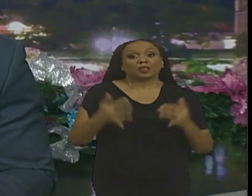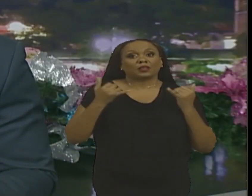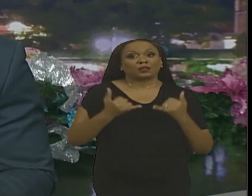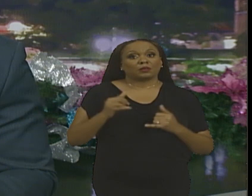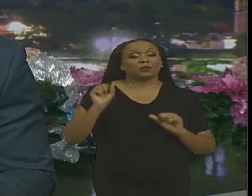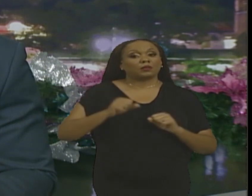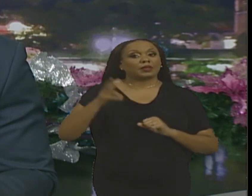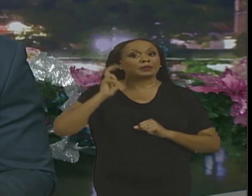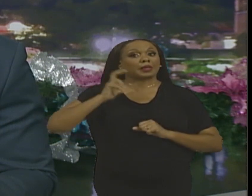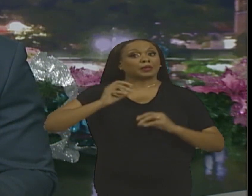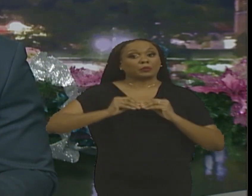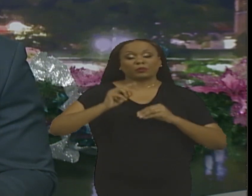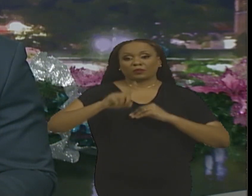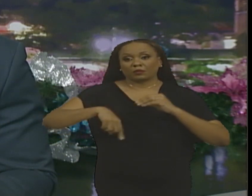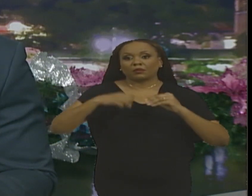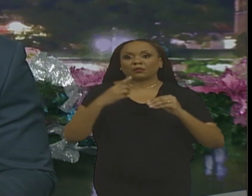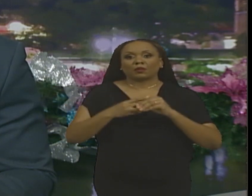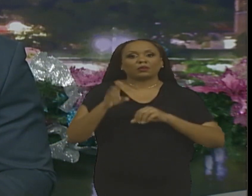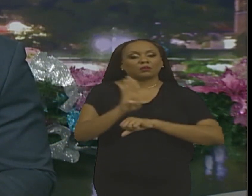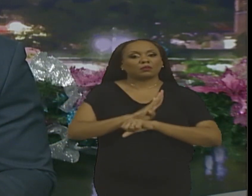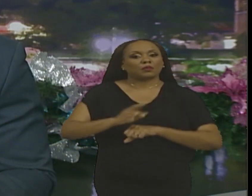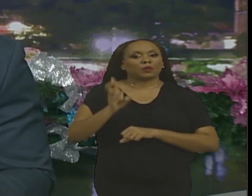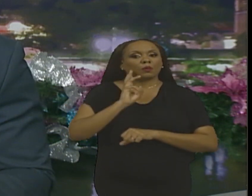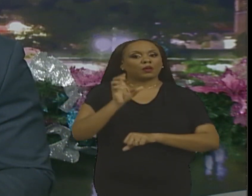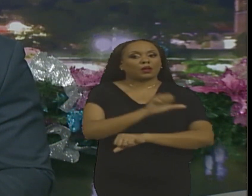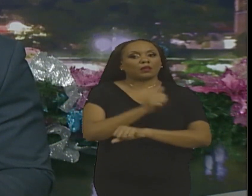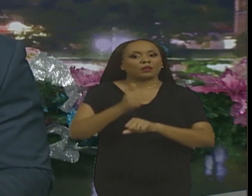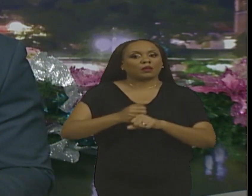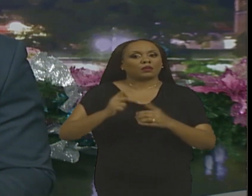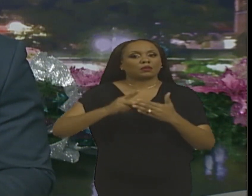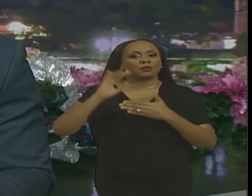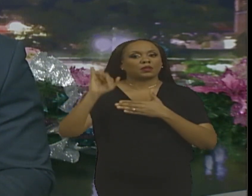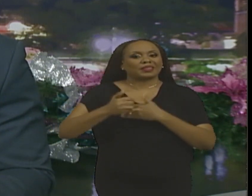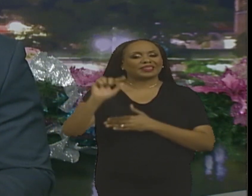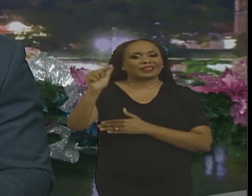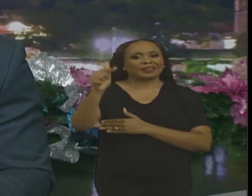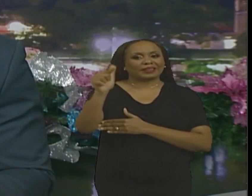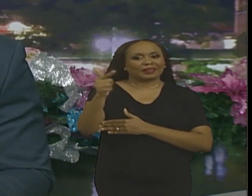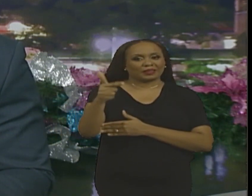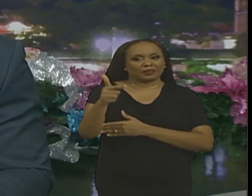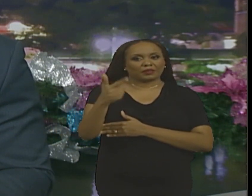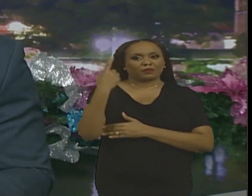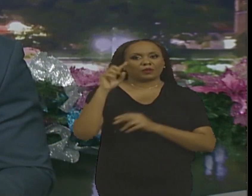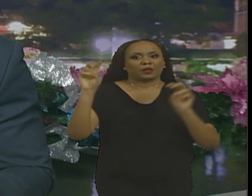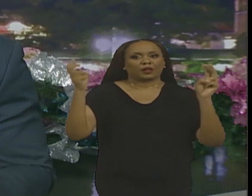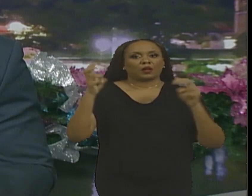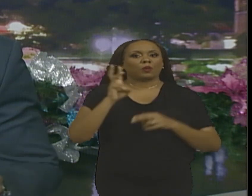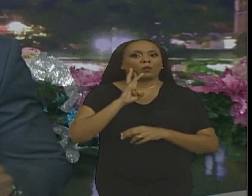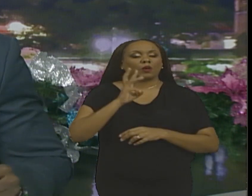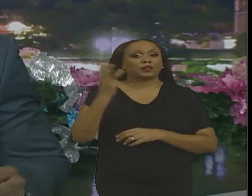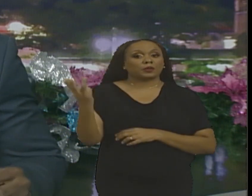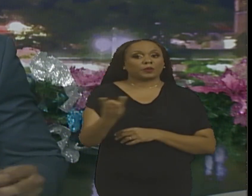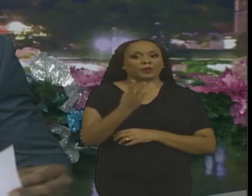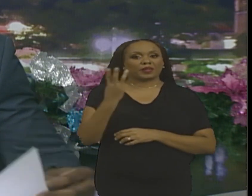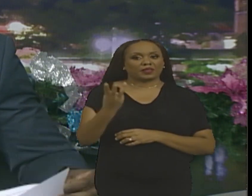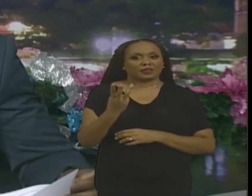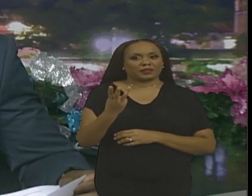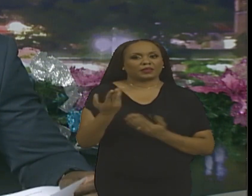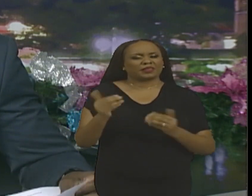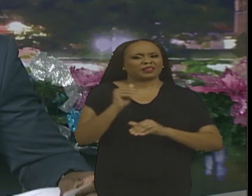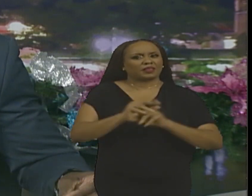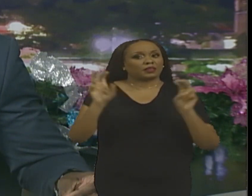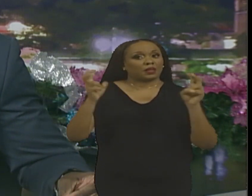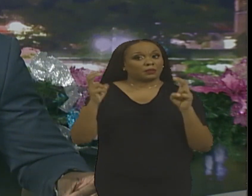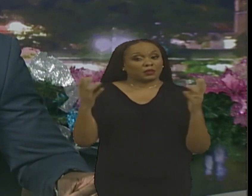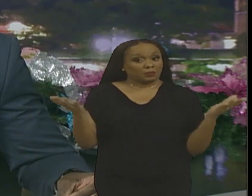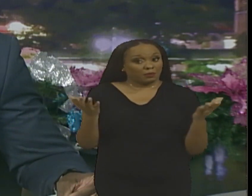Of course, you can hear more about some of the Barbados Water Authority's projects later in the news on Water Wednesdays. Tonight's topic is customer